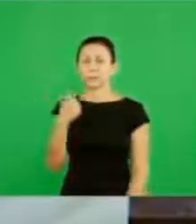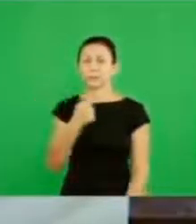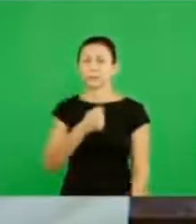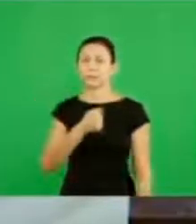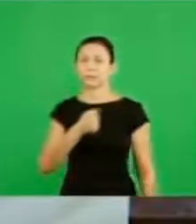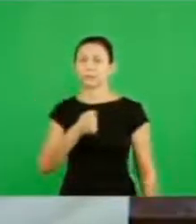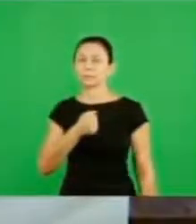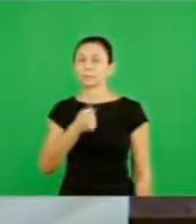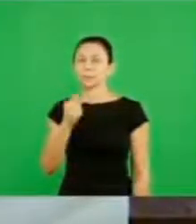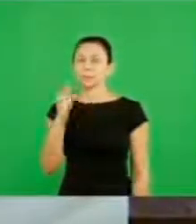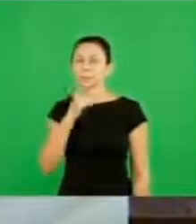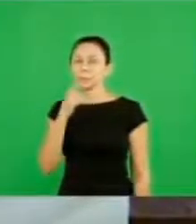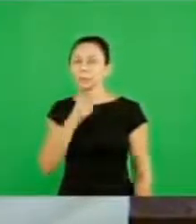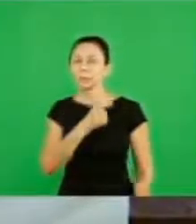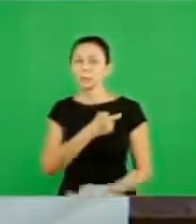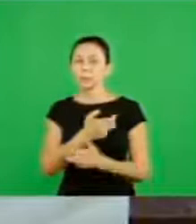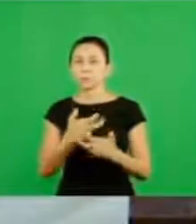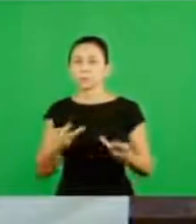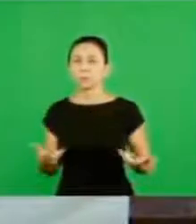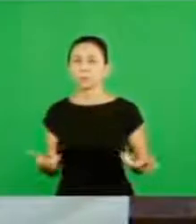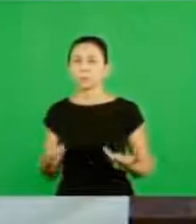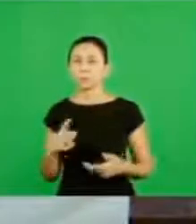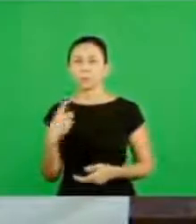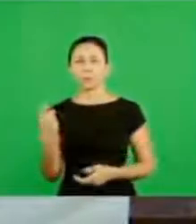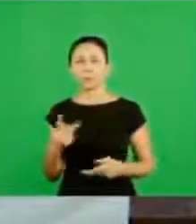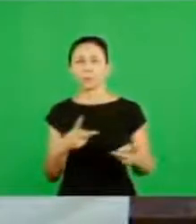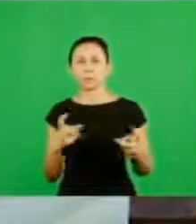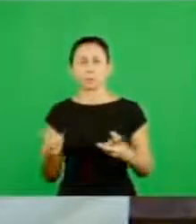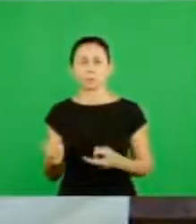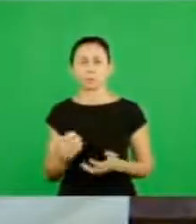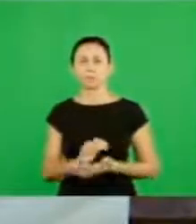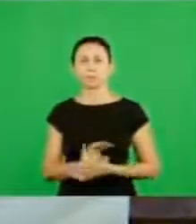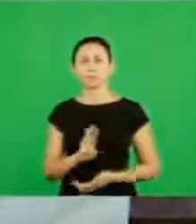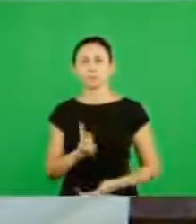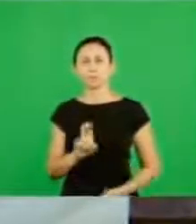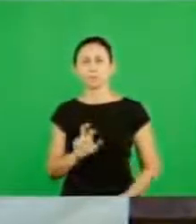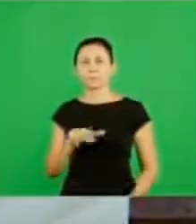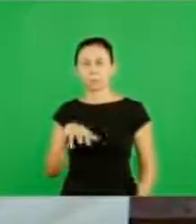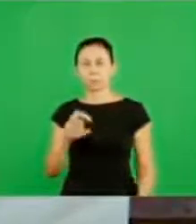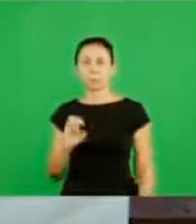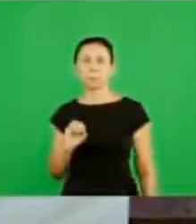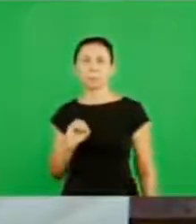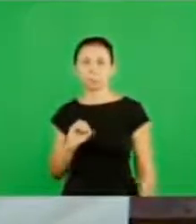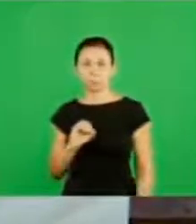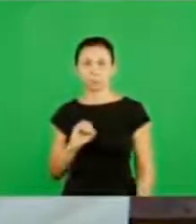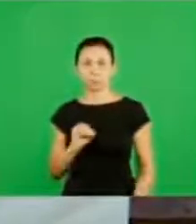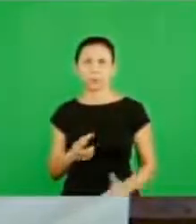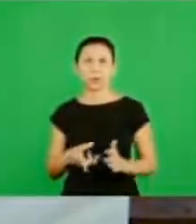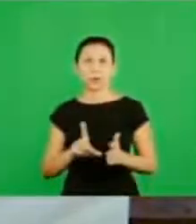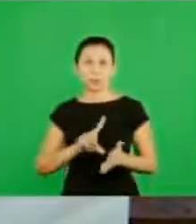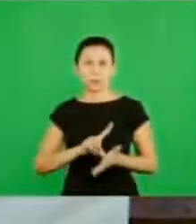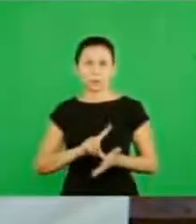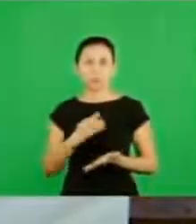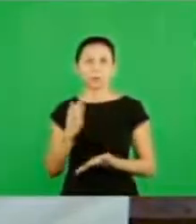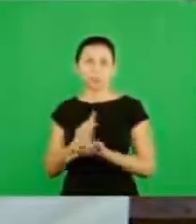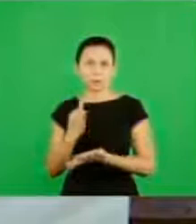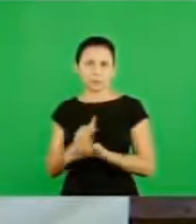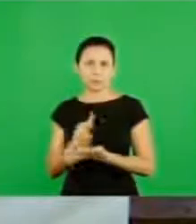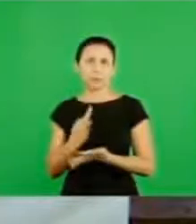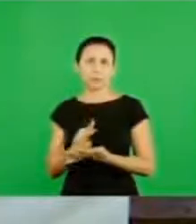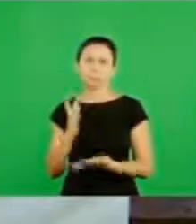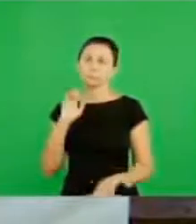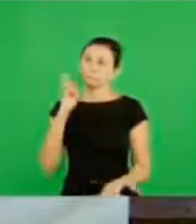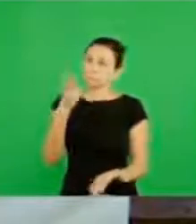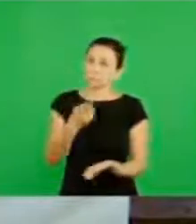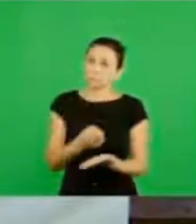be denied by the theologists in those times. And all those that we've mentioned, Bruno Bauer,